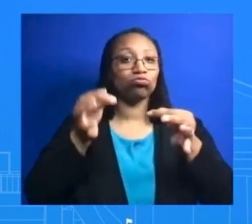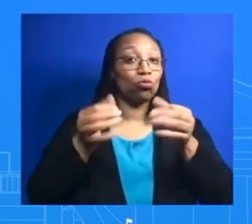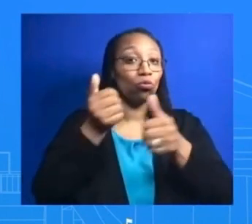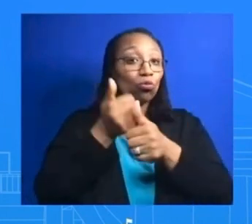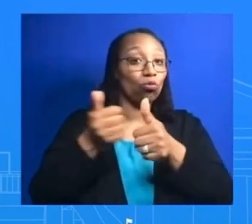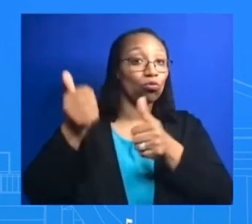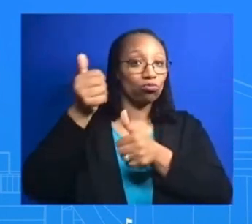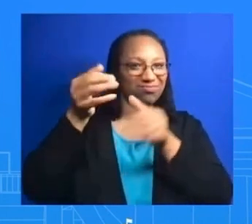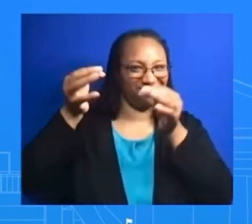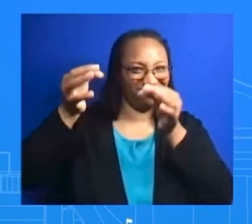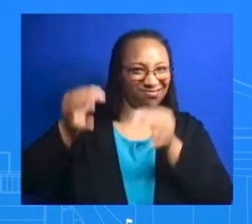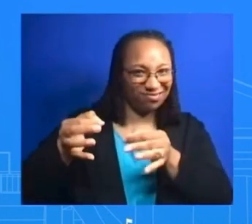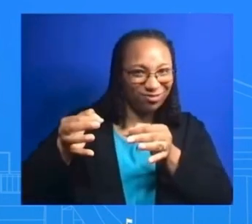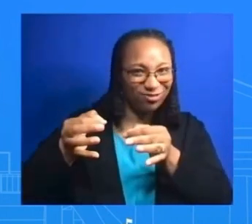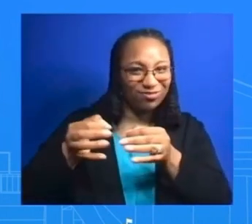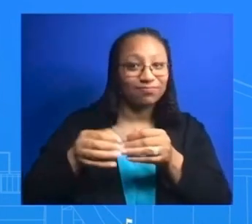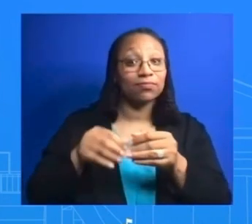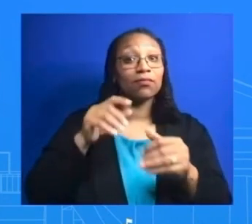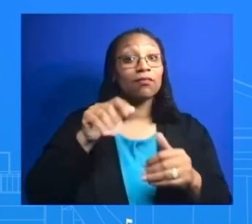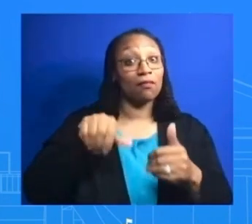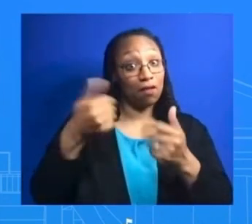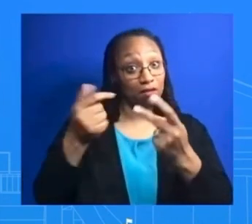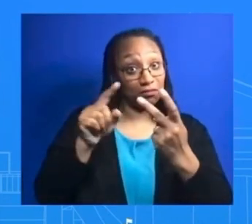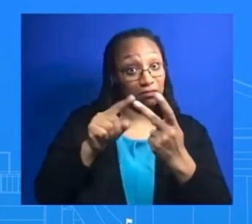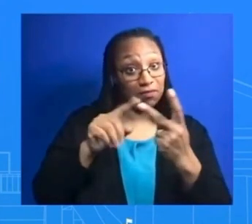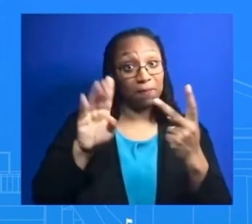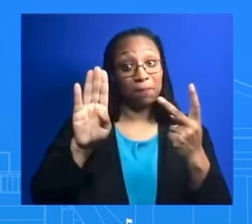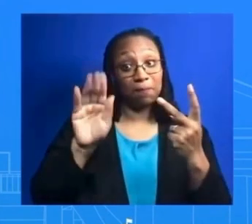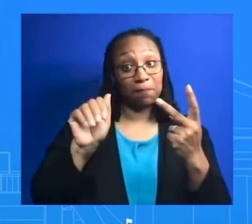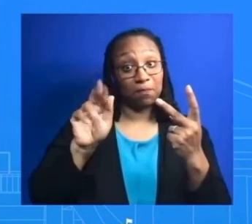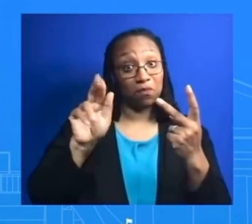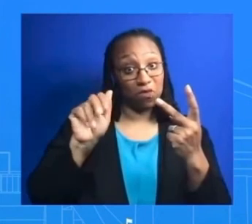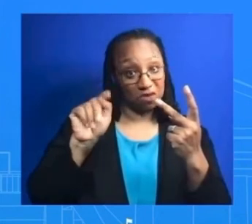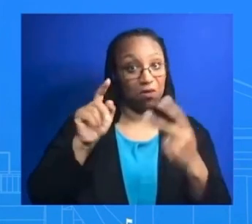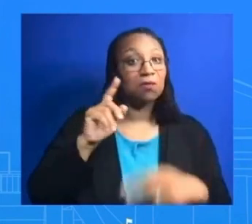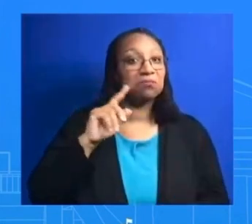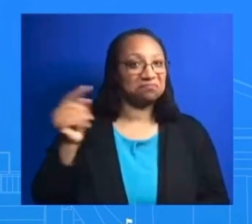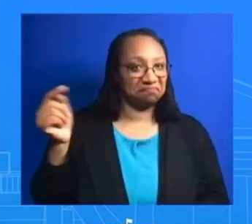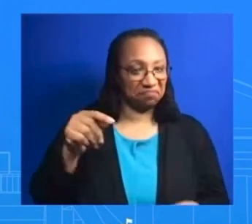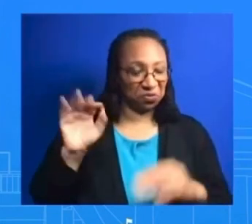any questions as well. Mr. Secretary? Thank you. It's for you. Thank